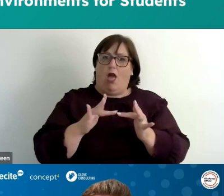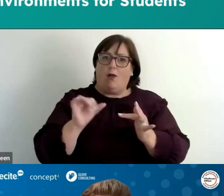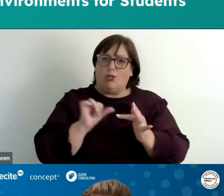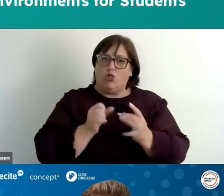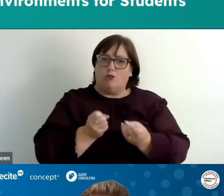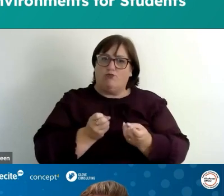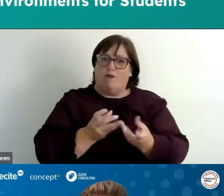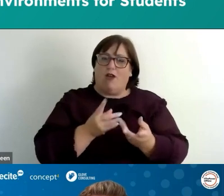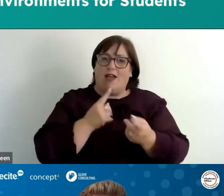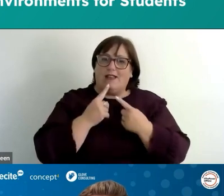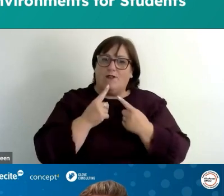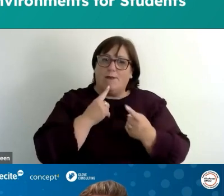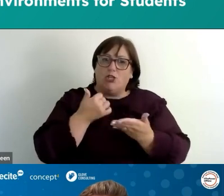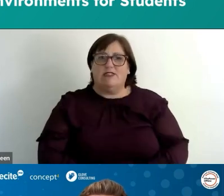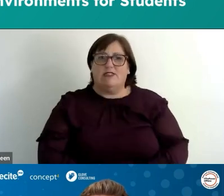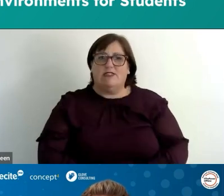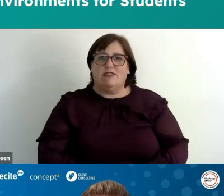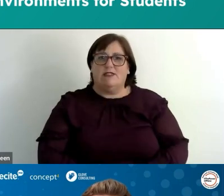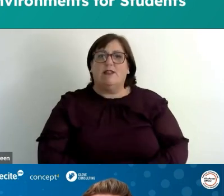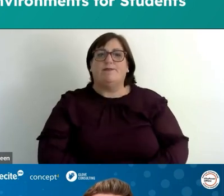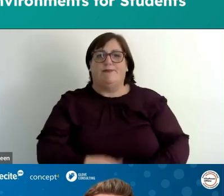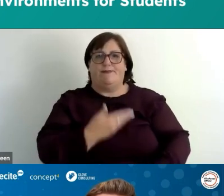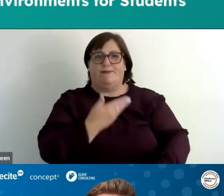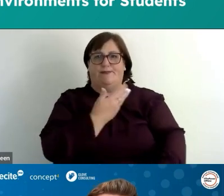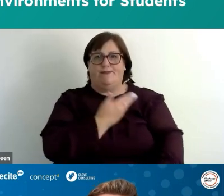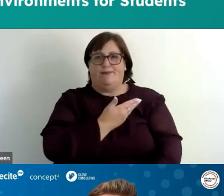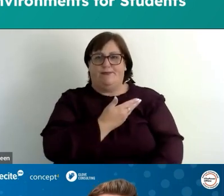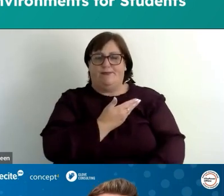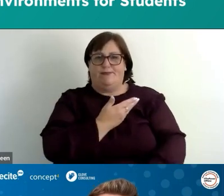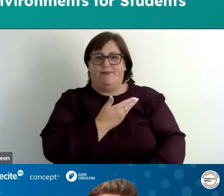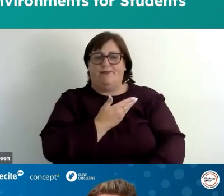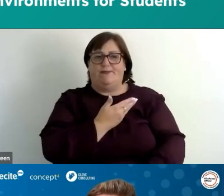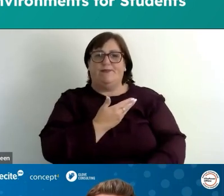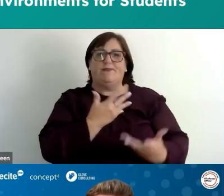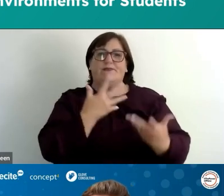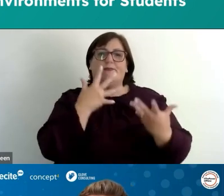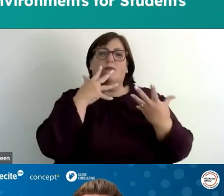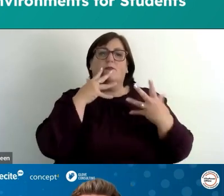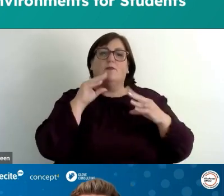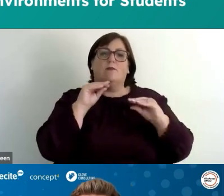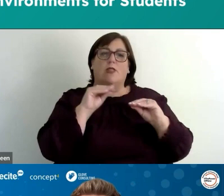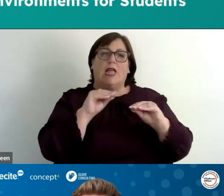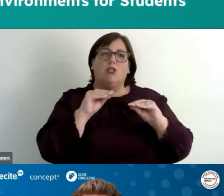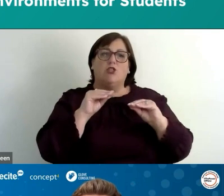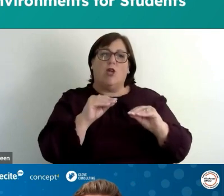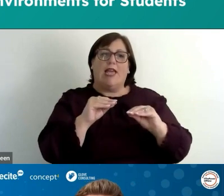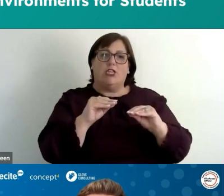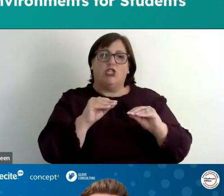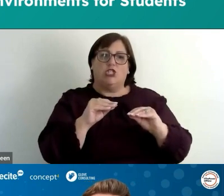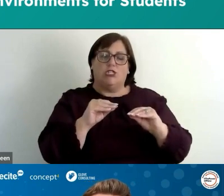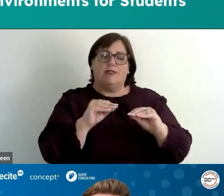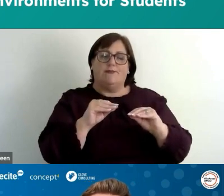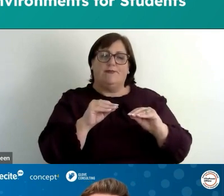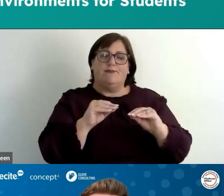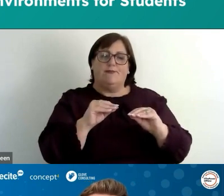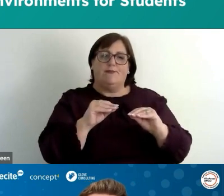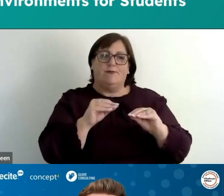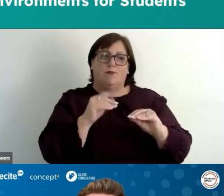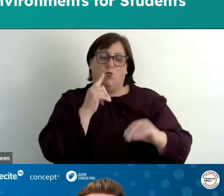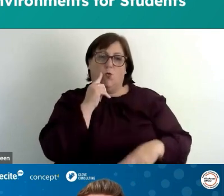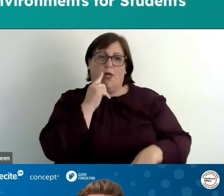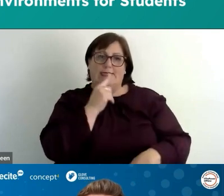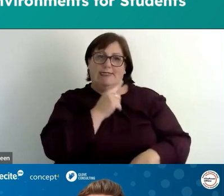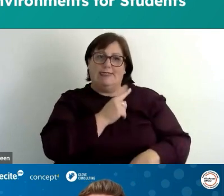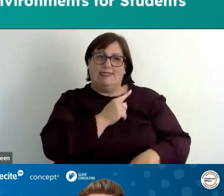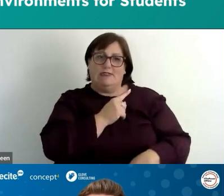everyone. And then so within the education space, we can see that international students plays a